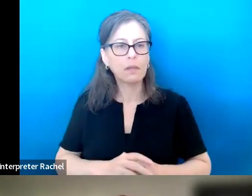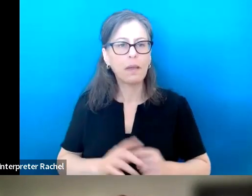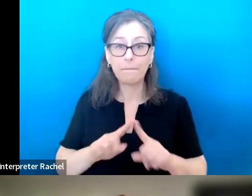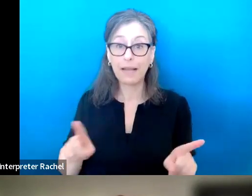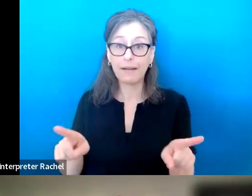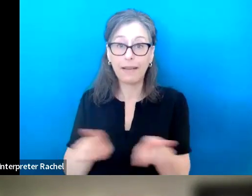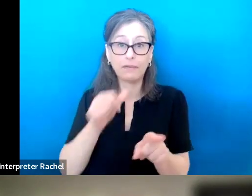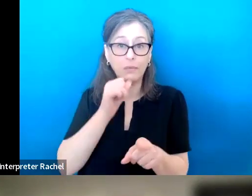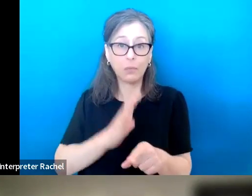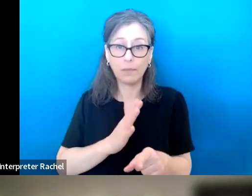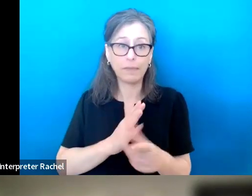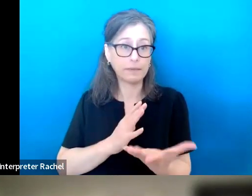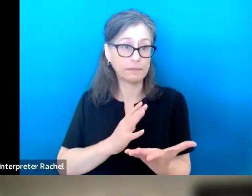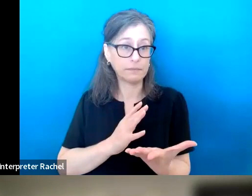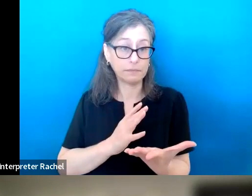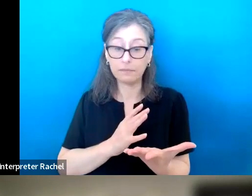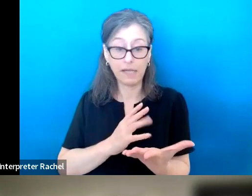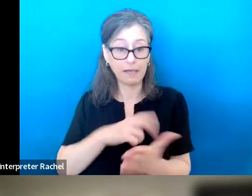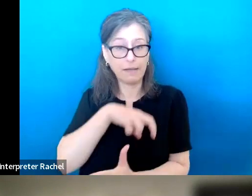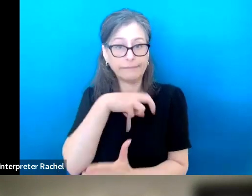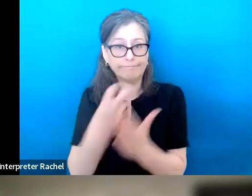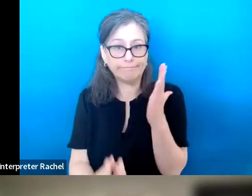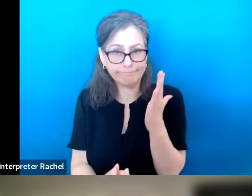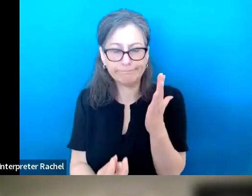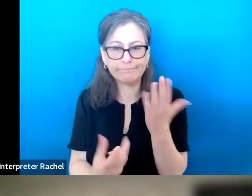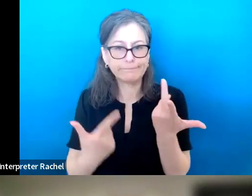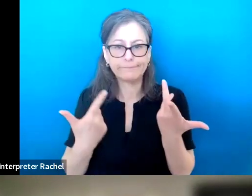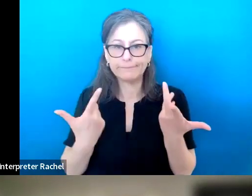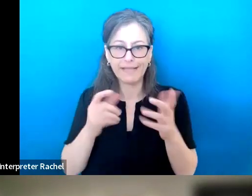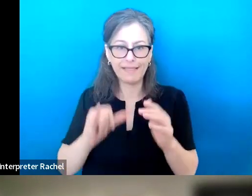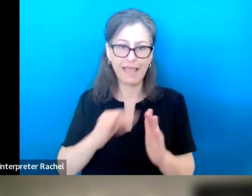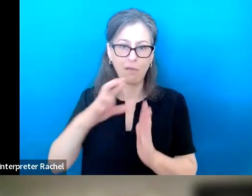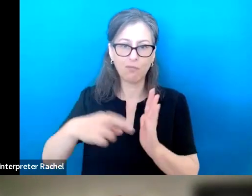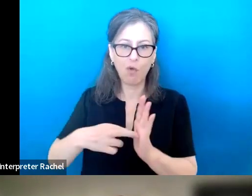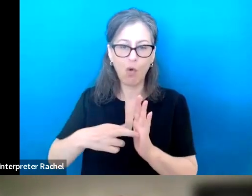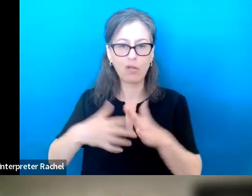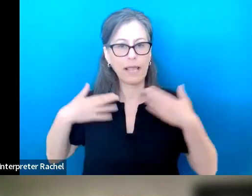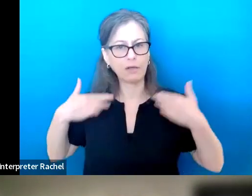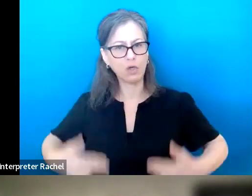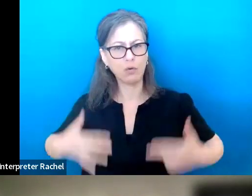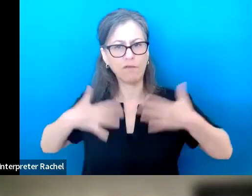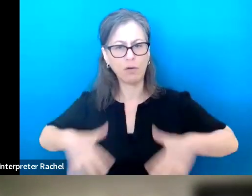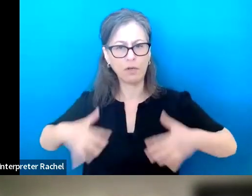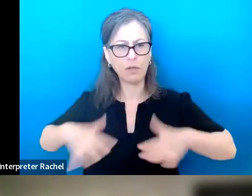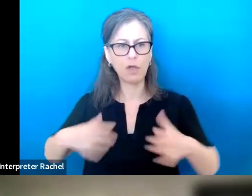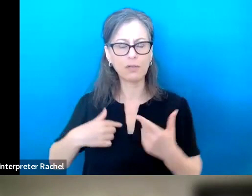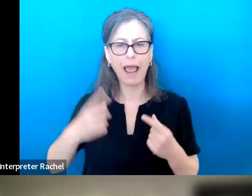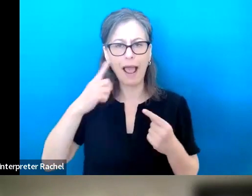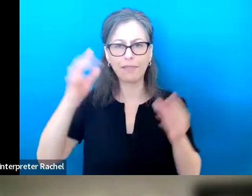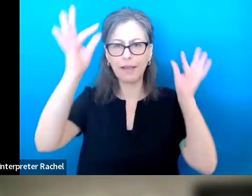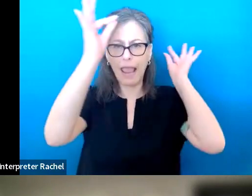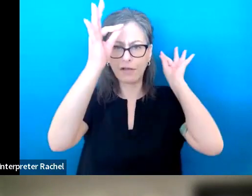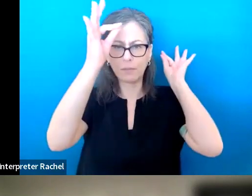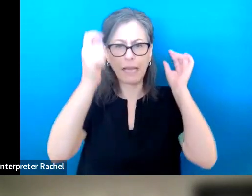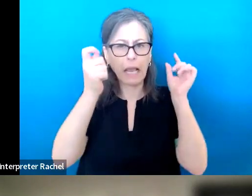a woman and, getting into that uniform for the first time, I remember Thea and I discussing, I think her hat should be just a little bit